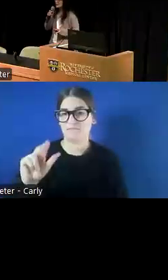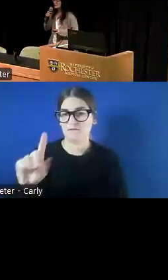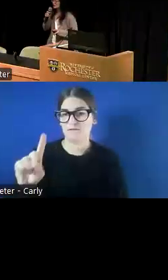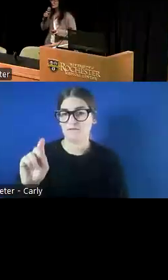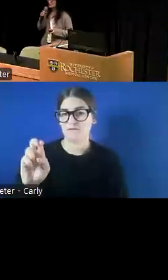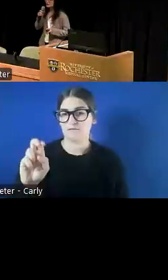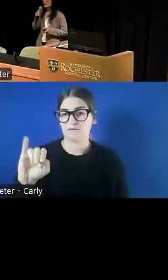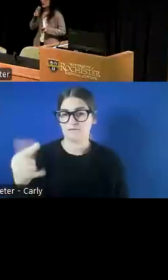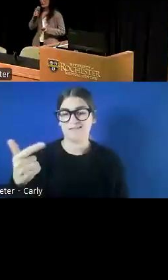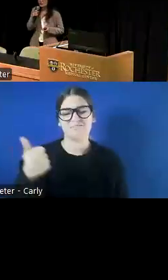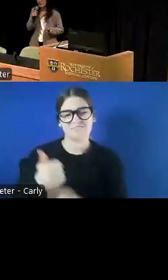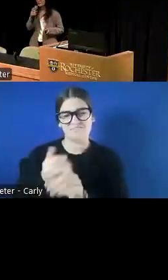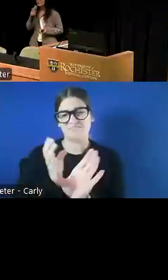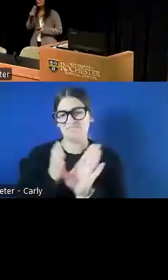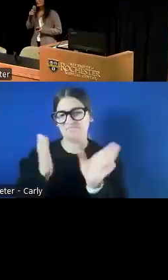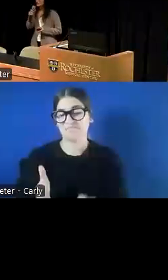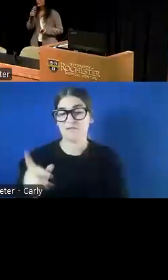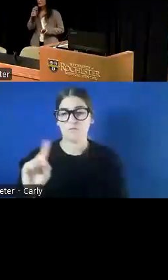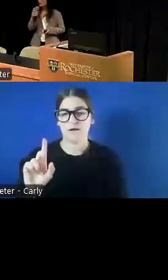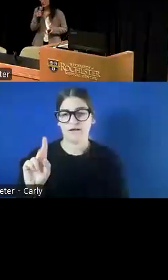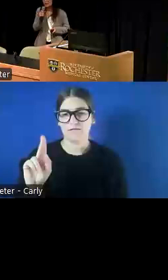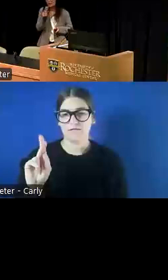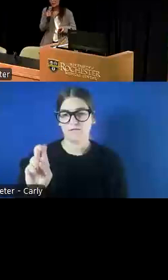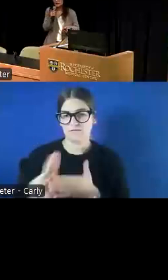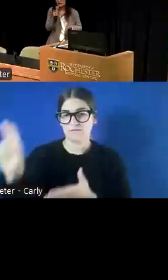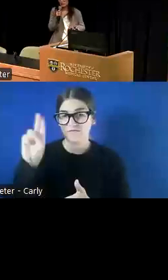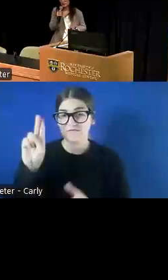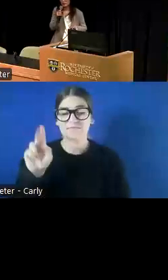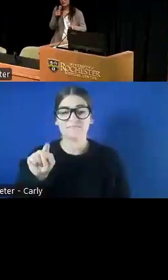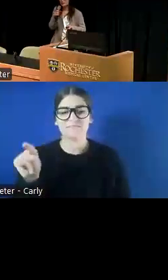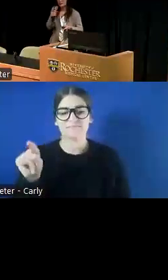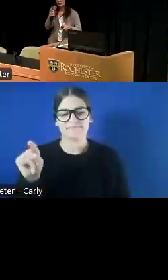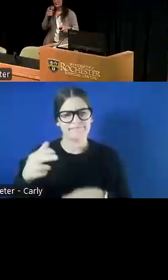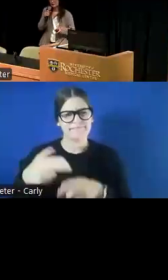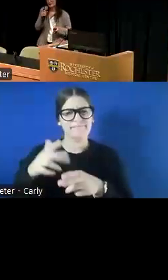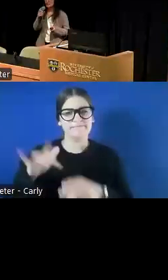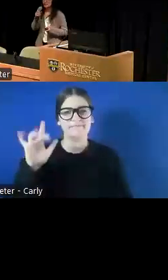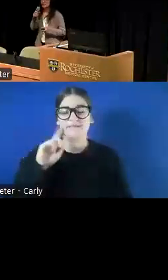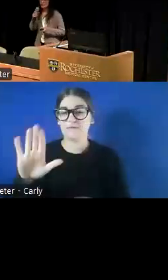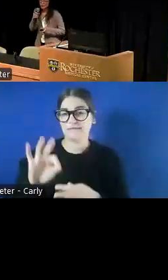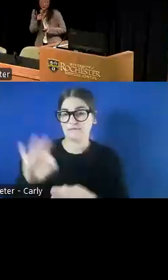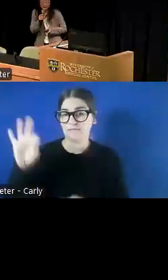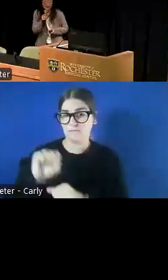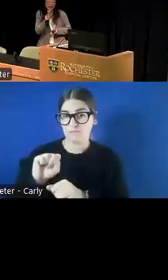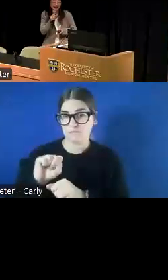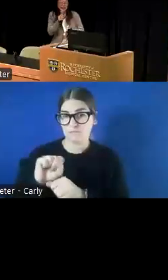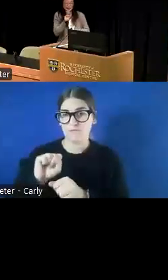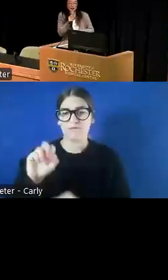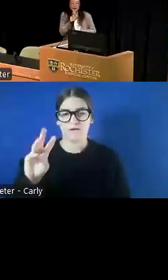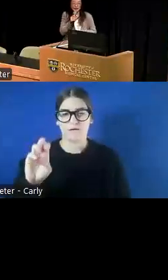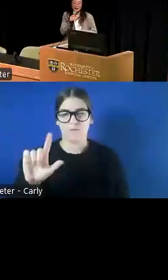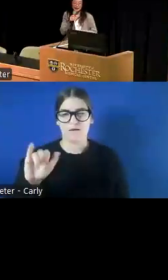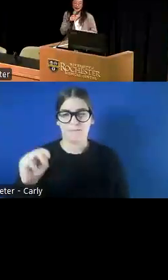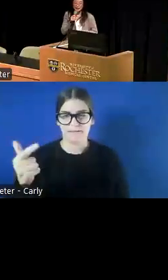psychiatrist at Duke, who is internationally known for his work in religion, spirituality, and well-being,